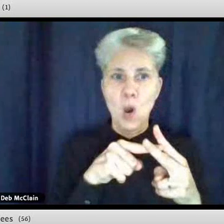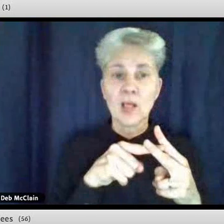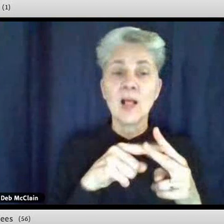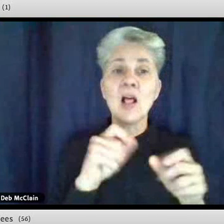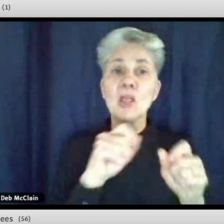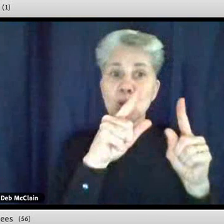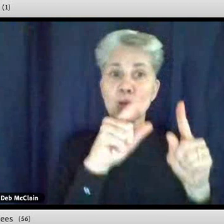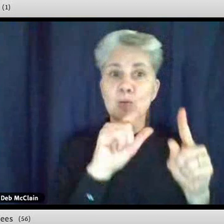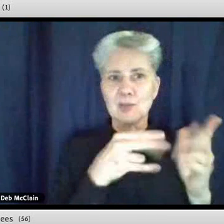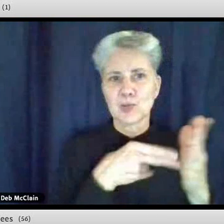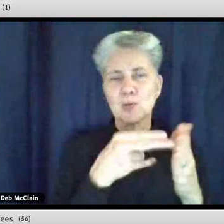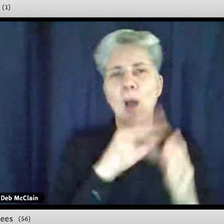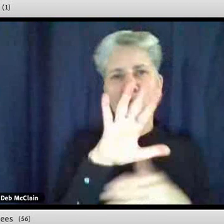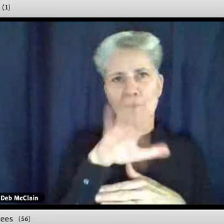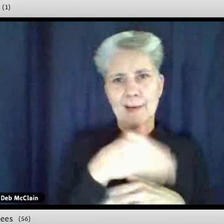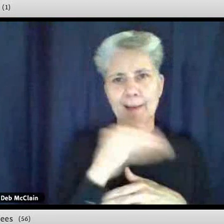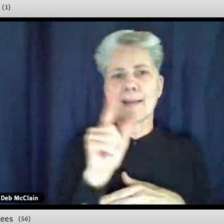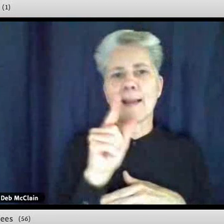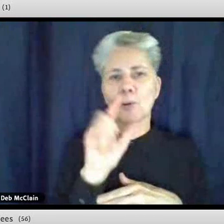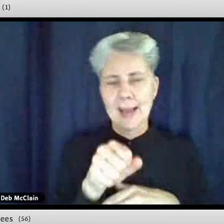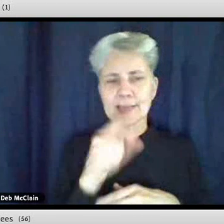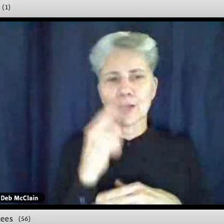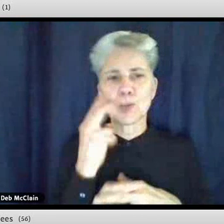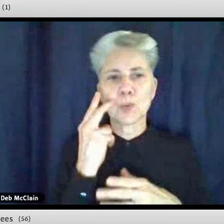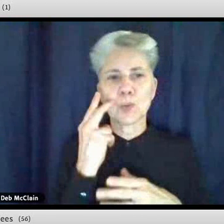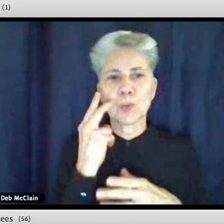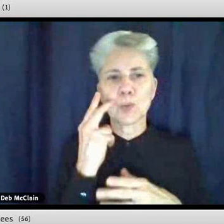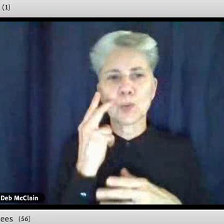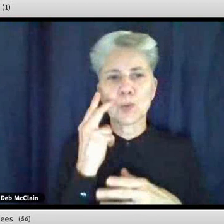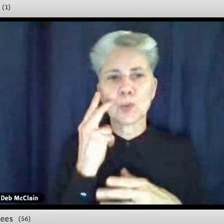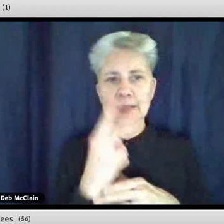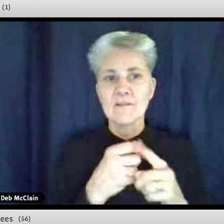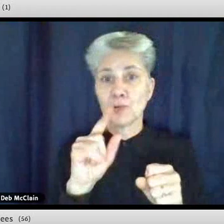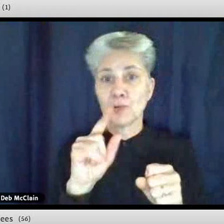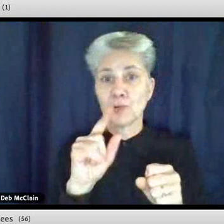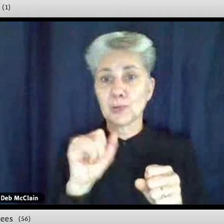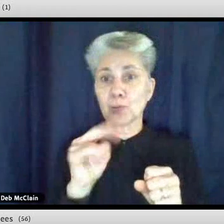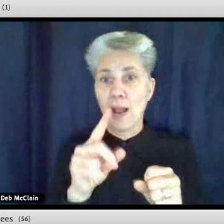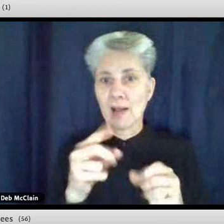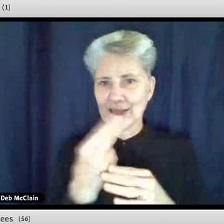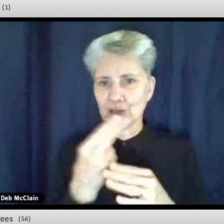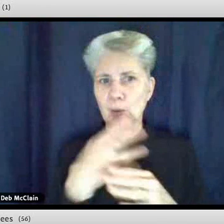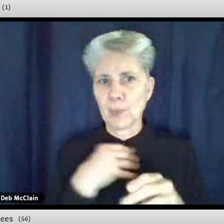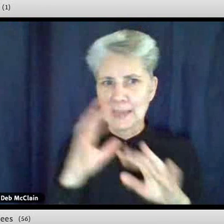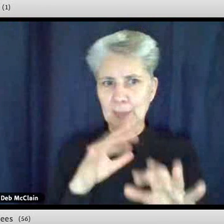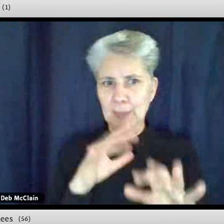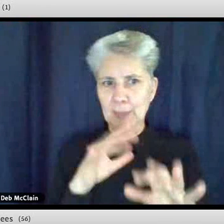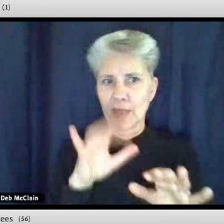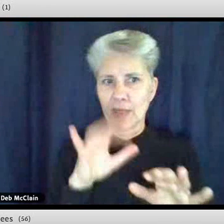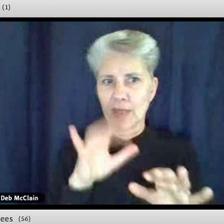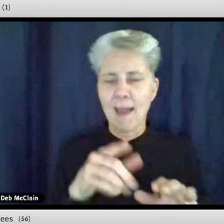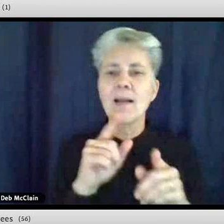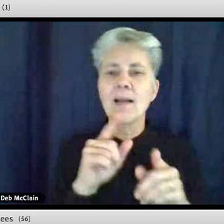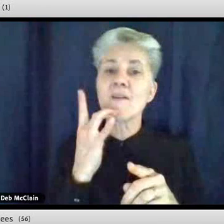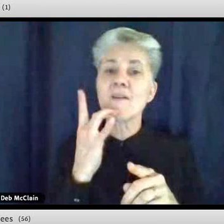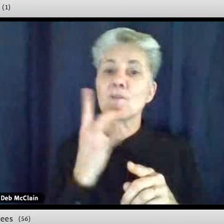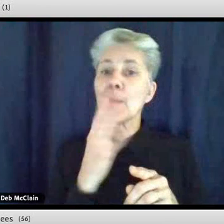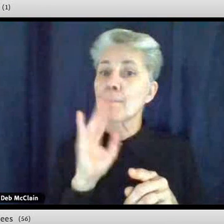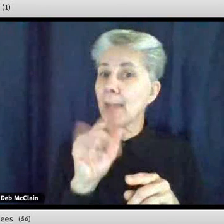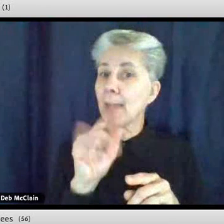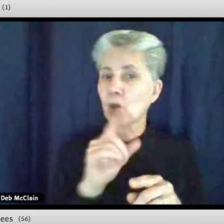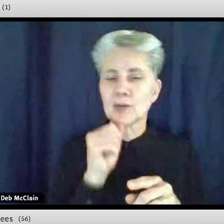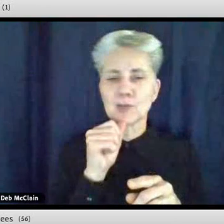and you can also look at Google Earth. So the post about the snowstorm, that was true. I did spend the night in the library, and you can see from the Weather